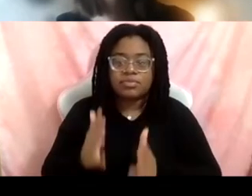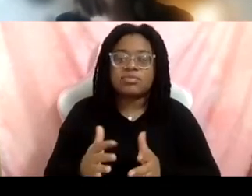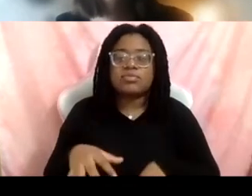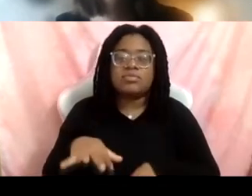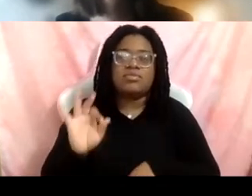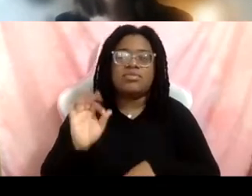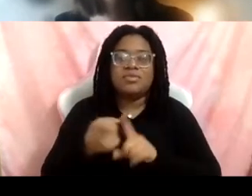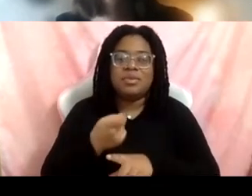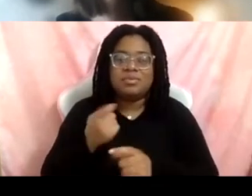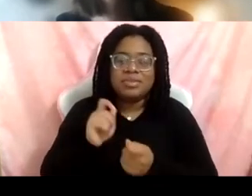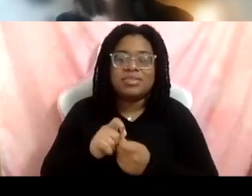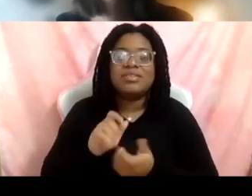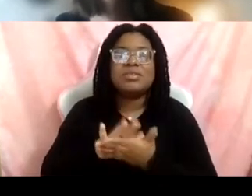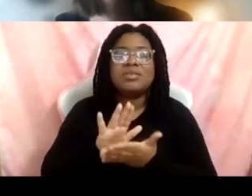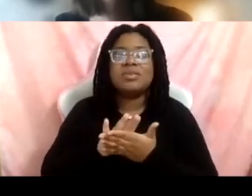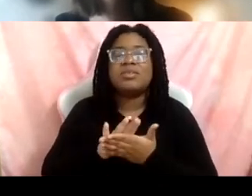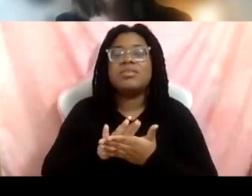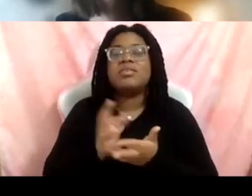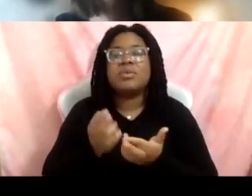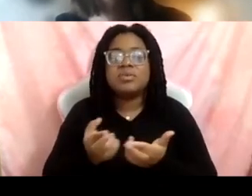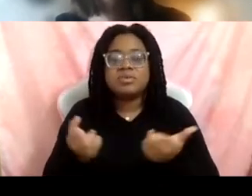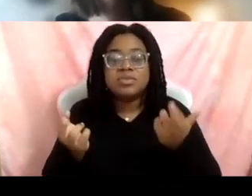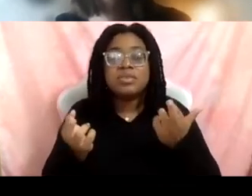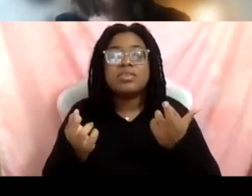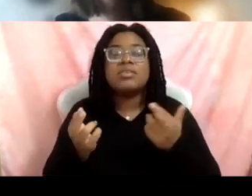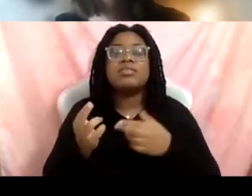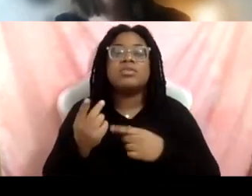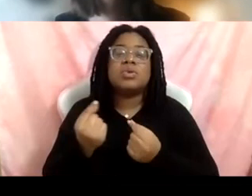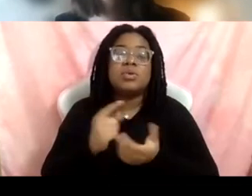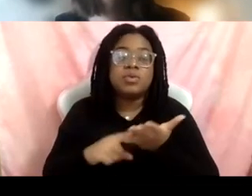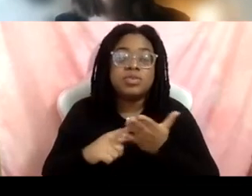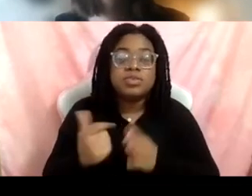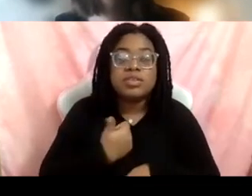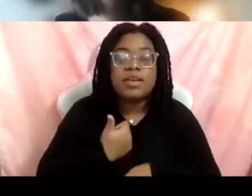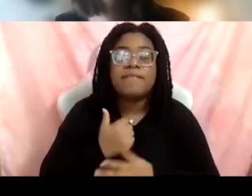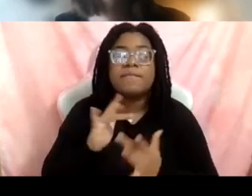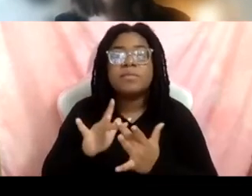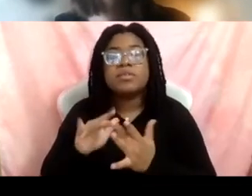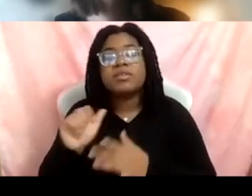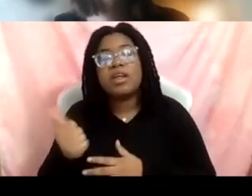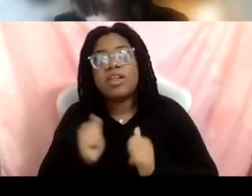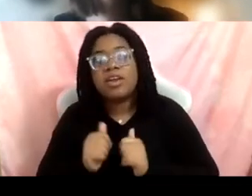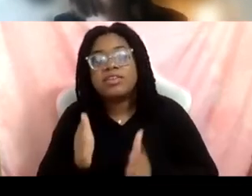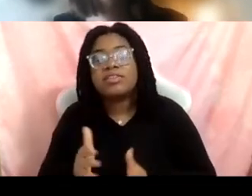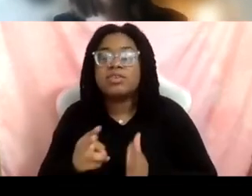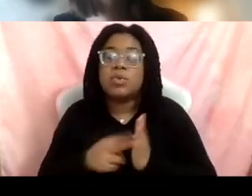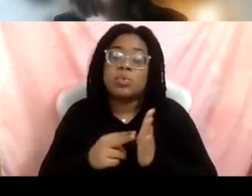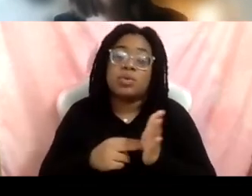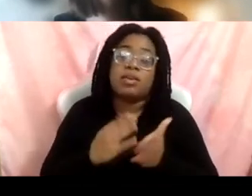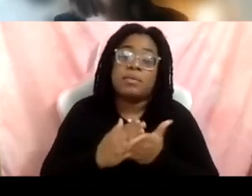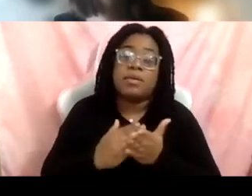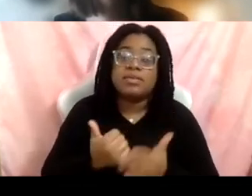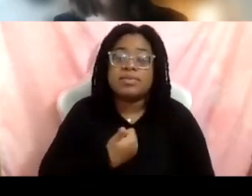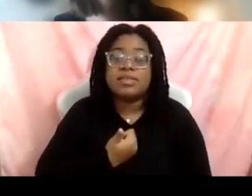school resource of actors. So it was a lot of kind of doing my own research and reaching out to other actors, or maybe even reading parts myself.